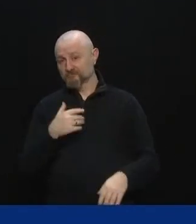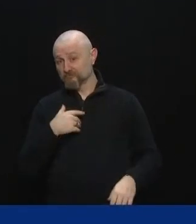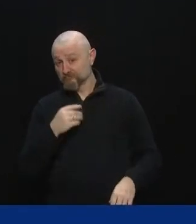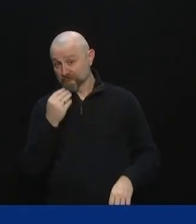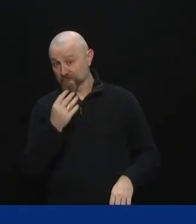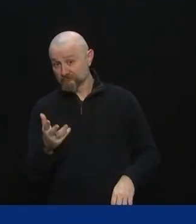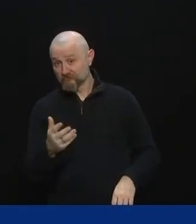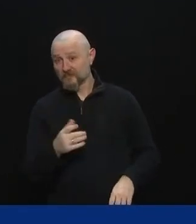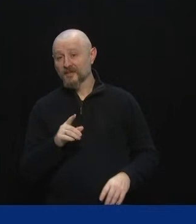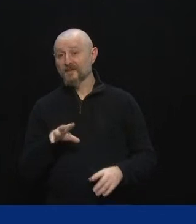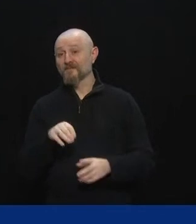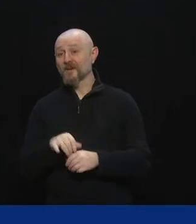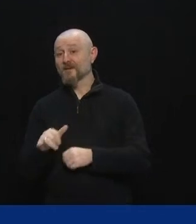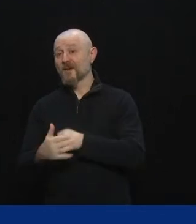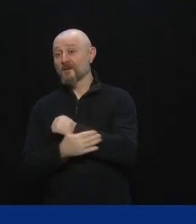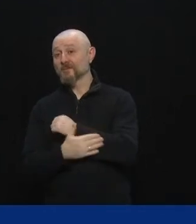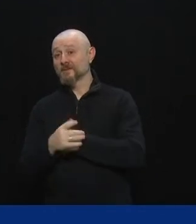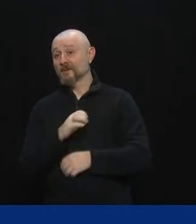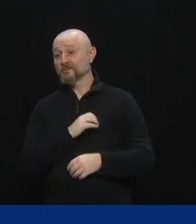Nassau County.